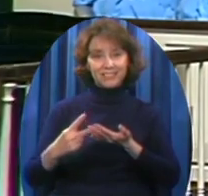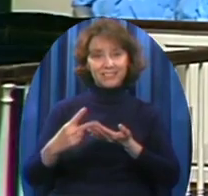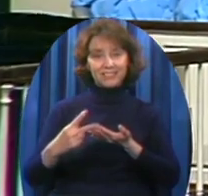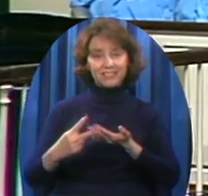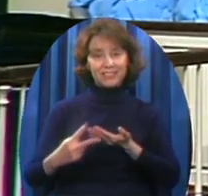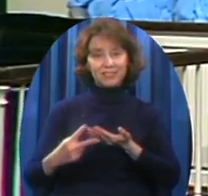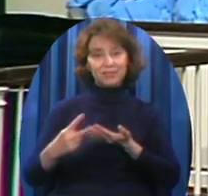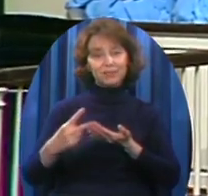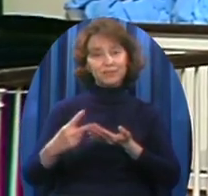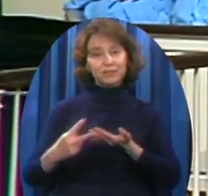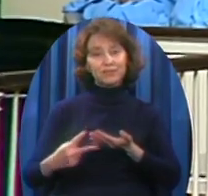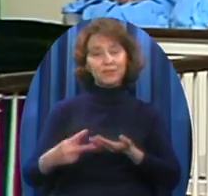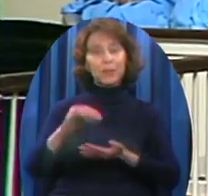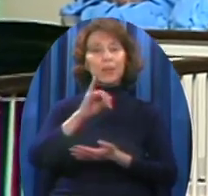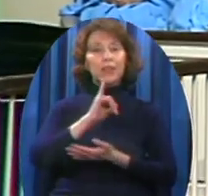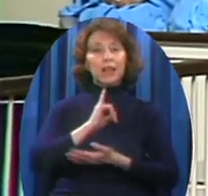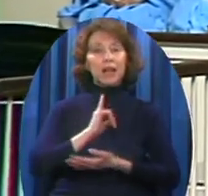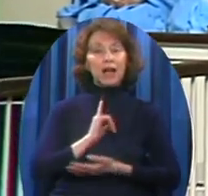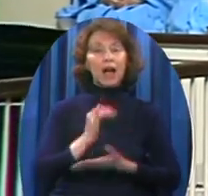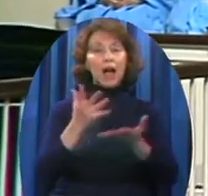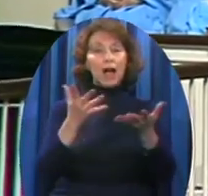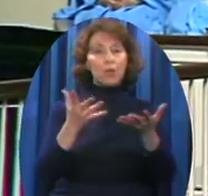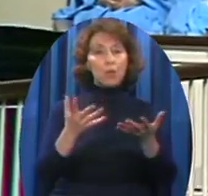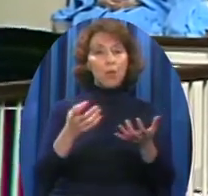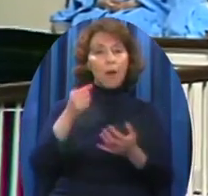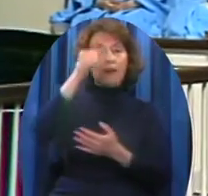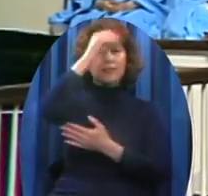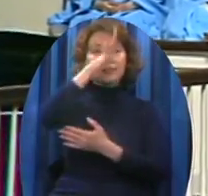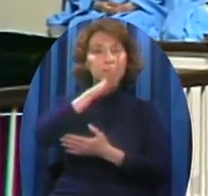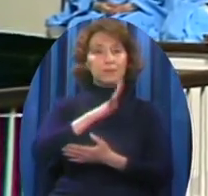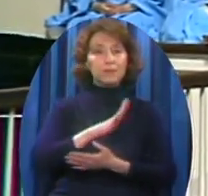I want Him to love me